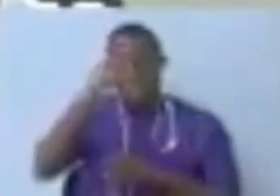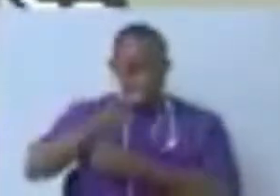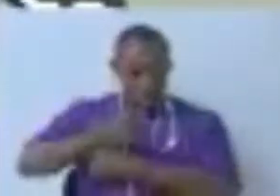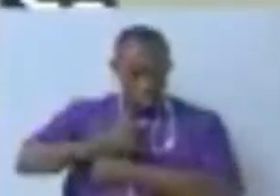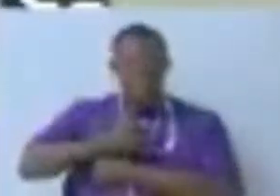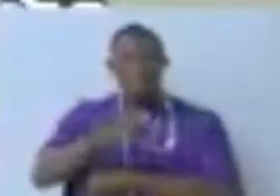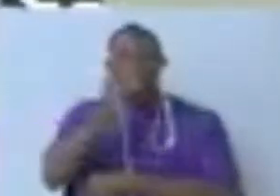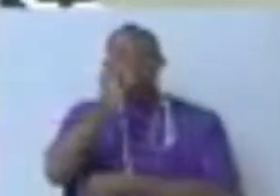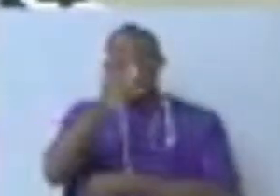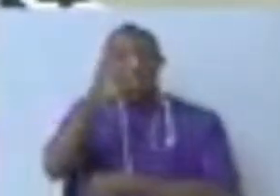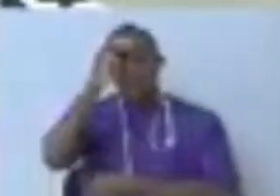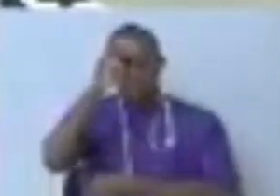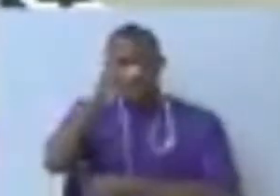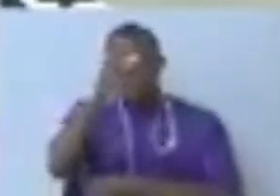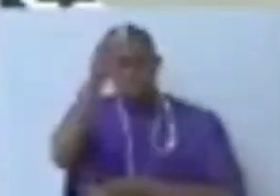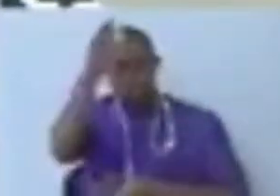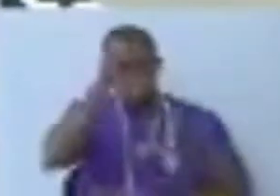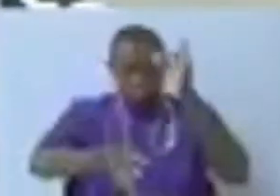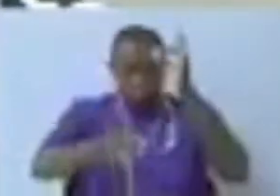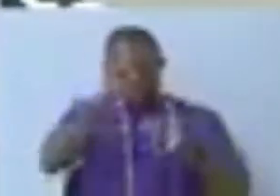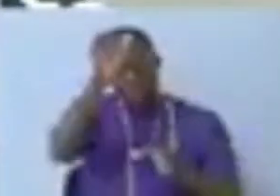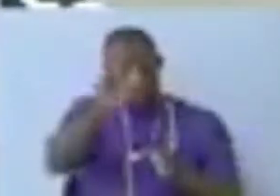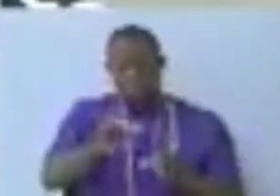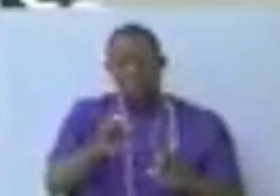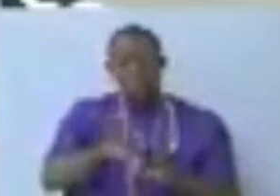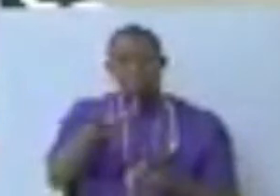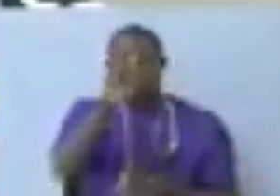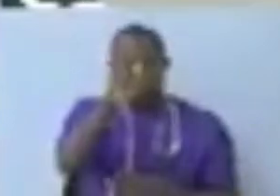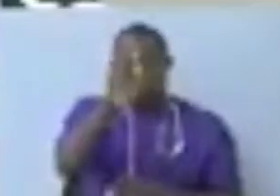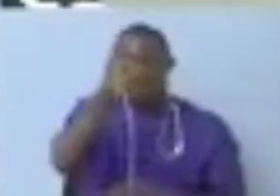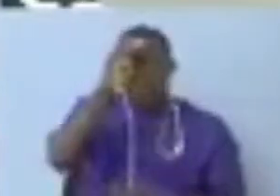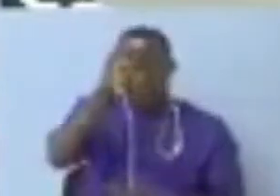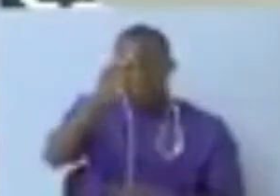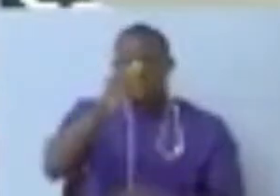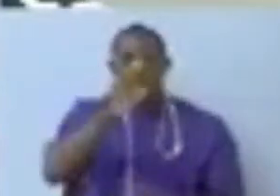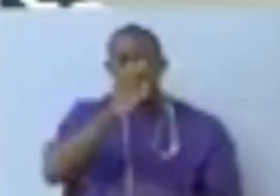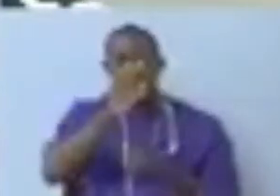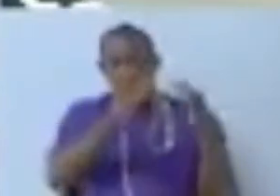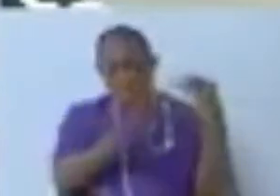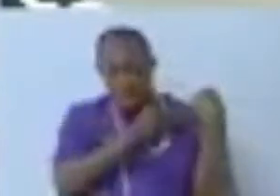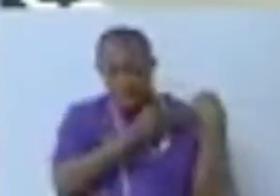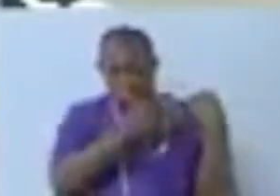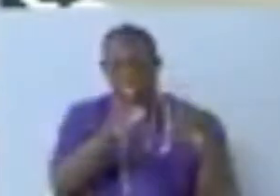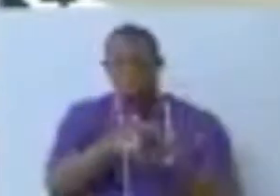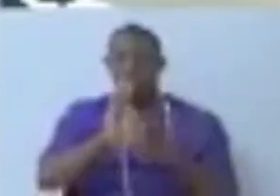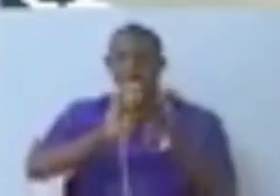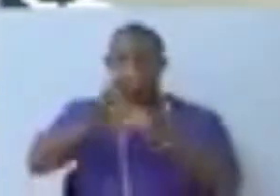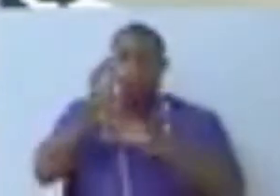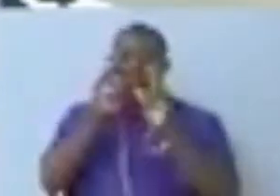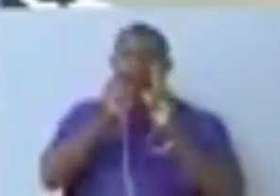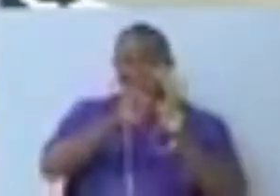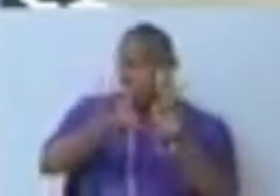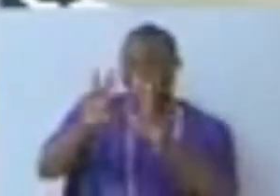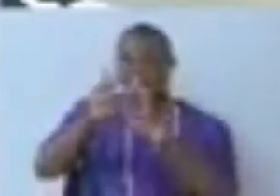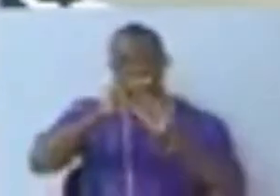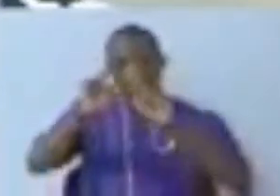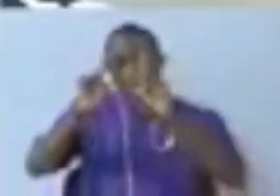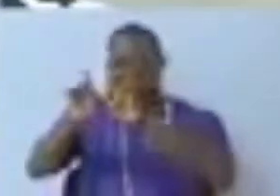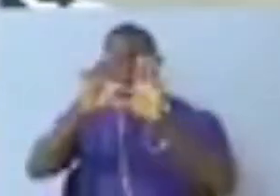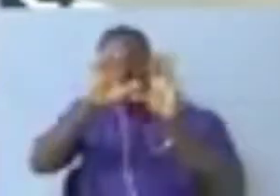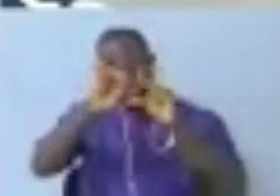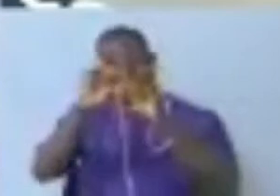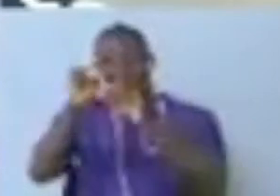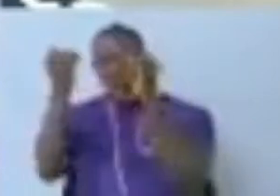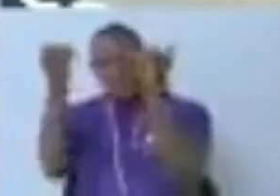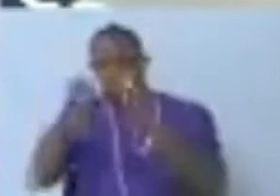of Justice. Yes. You are the minister responsible for overseeing these activities. Minister of. So it